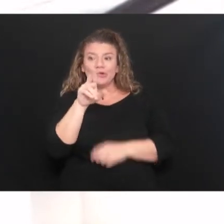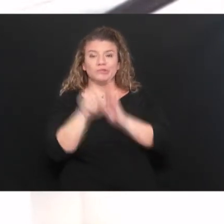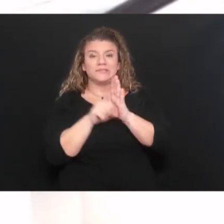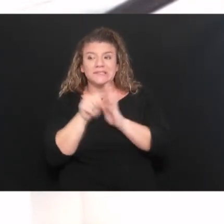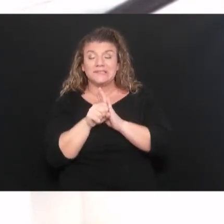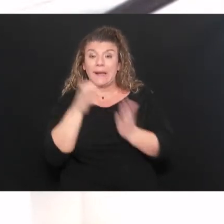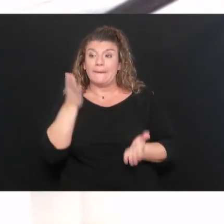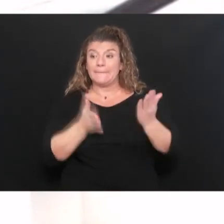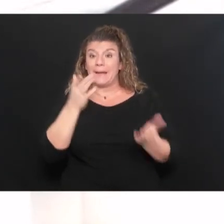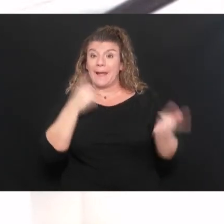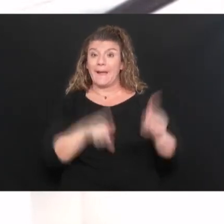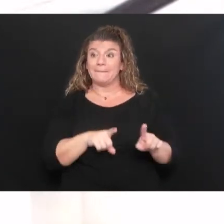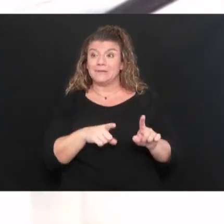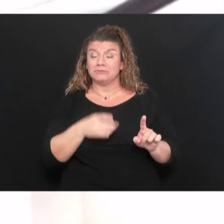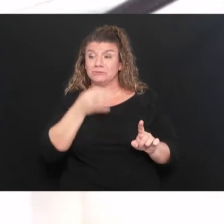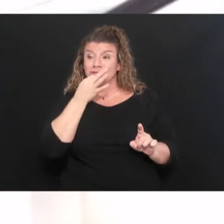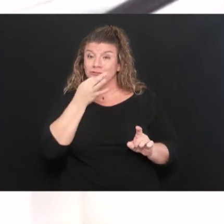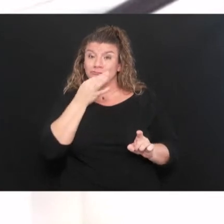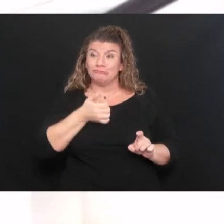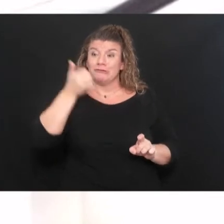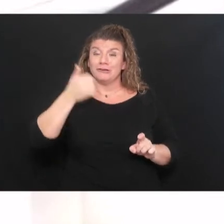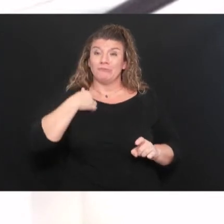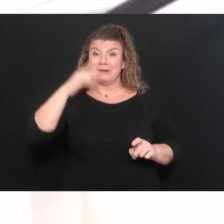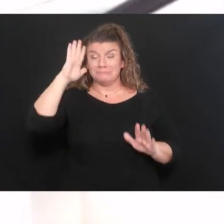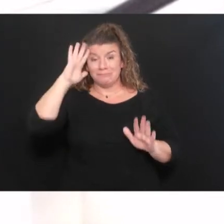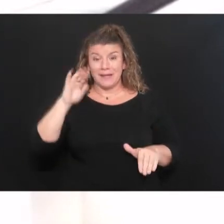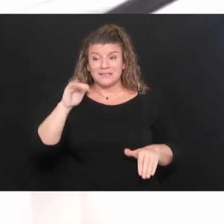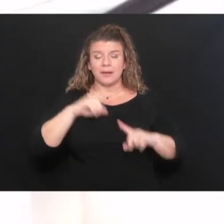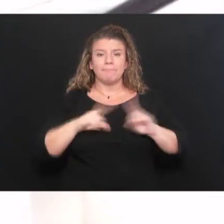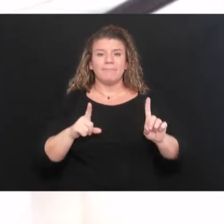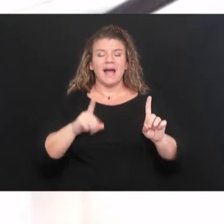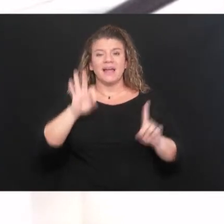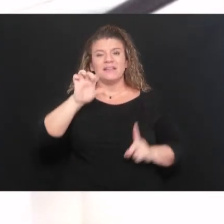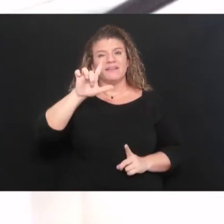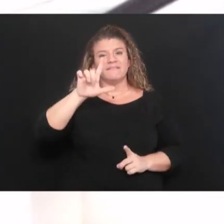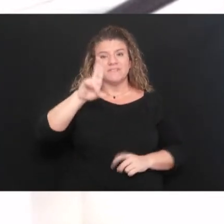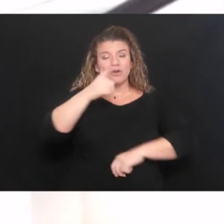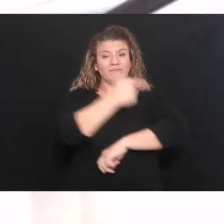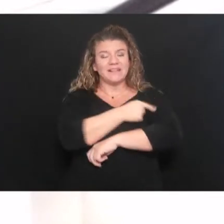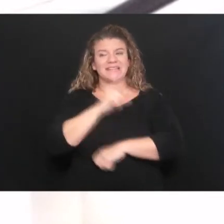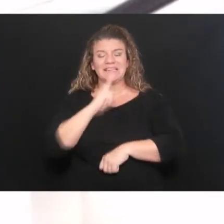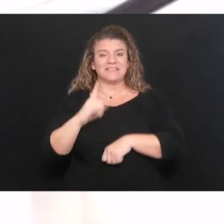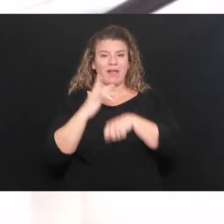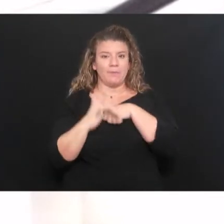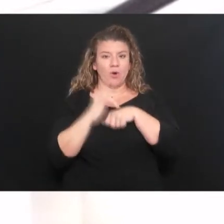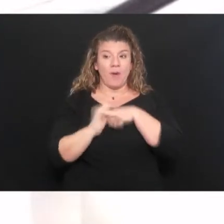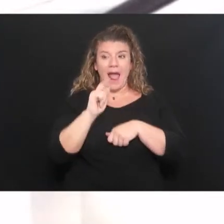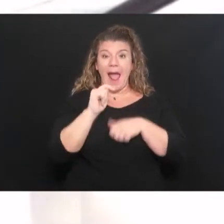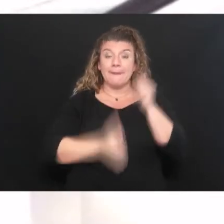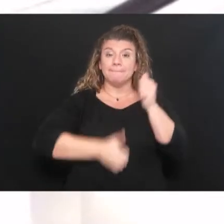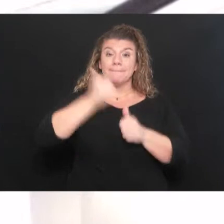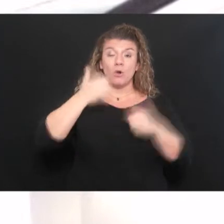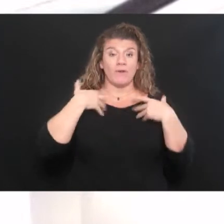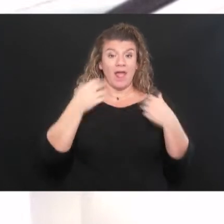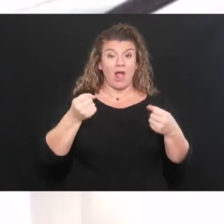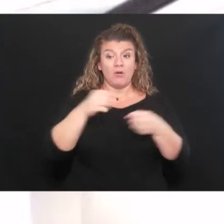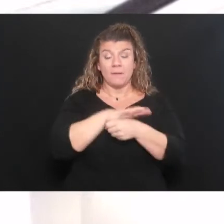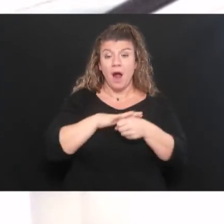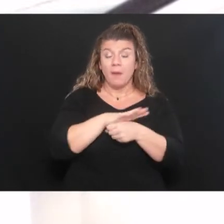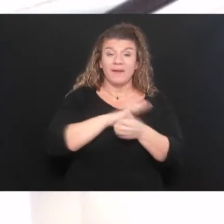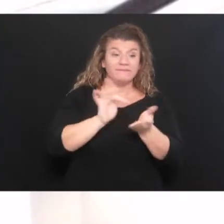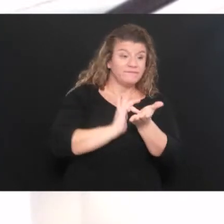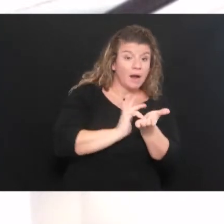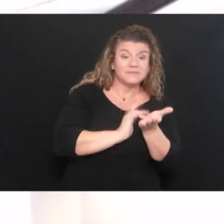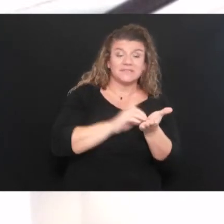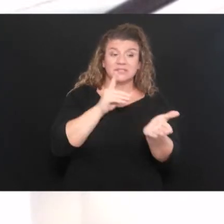be coming up earlier this year. We're not sure, but the flu vaccine is available at most health departments, pharmacies, your